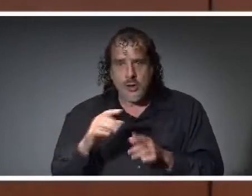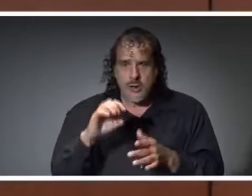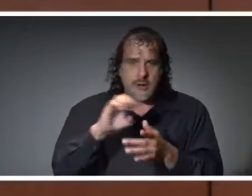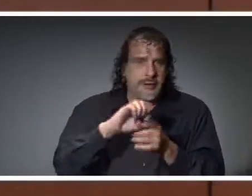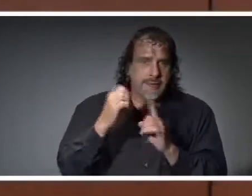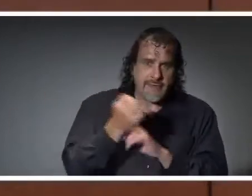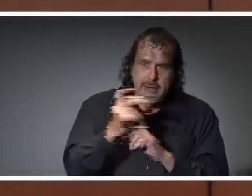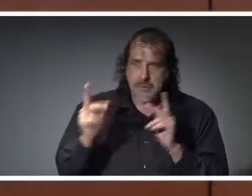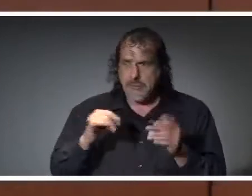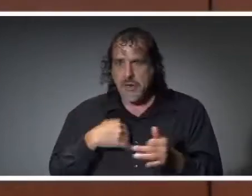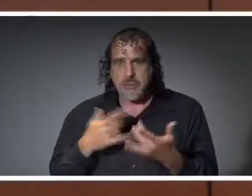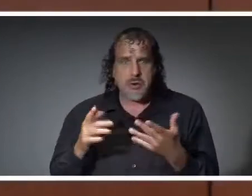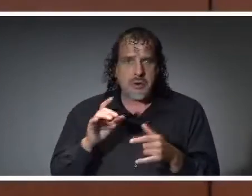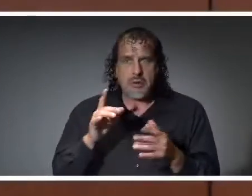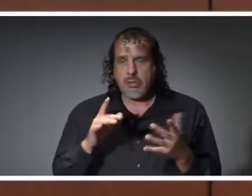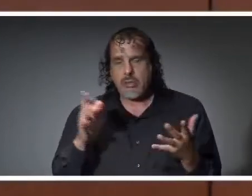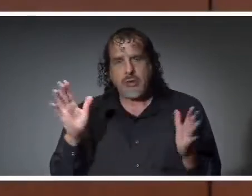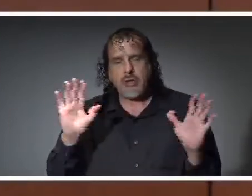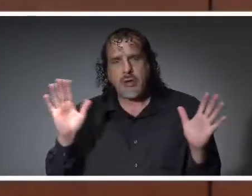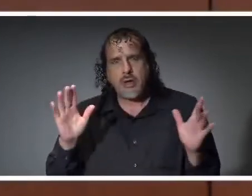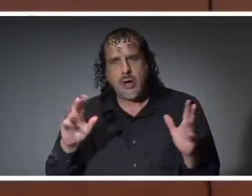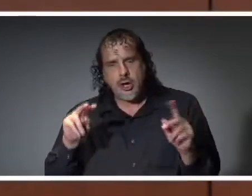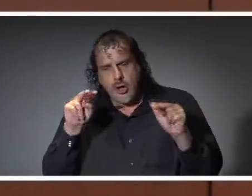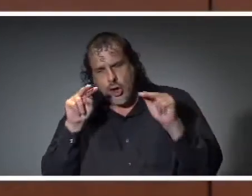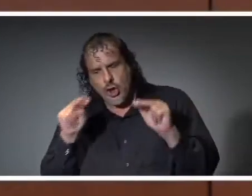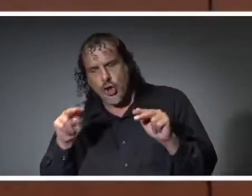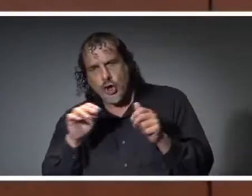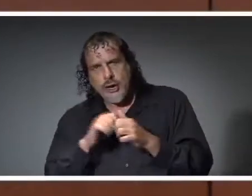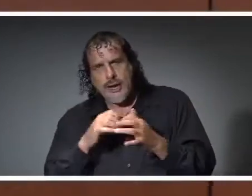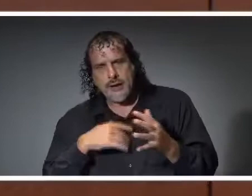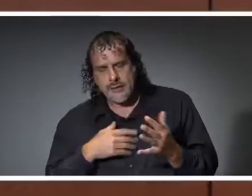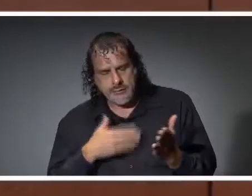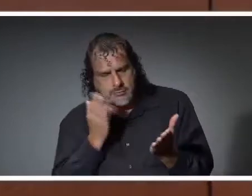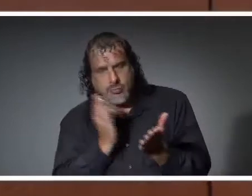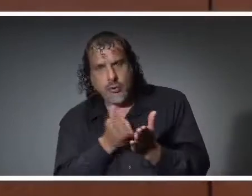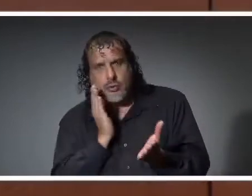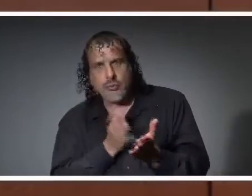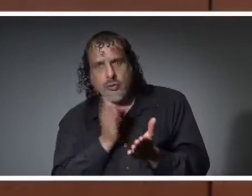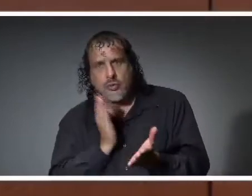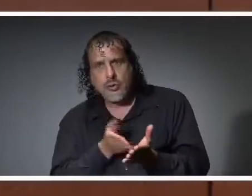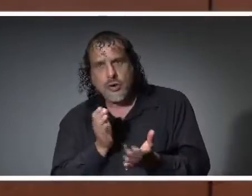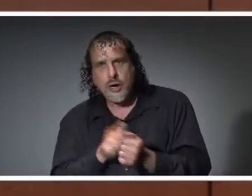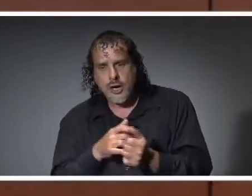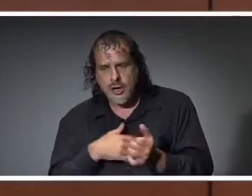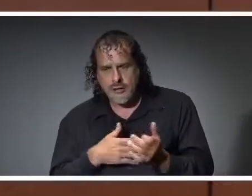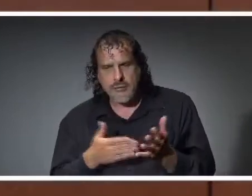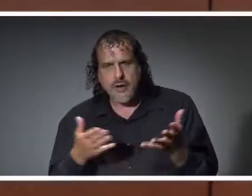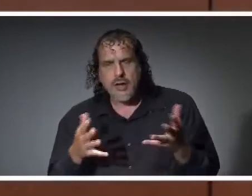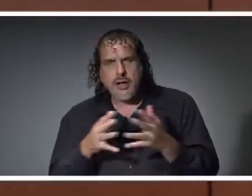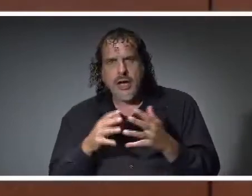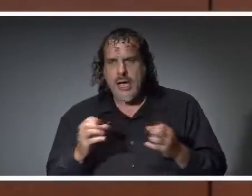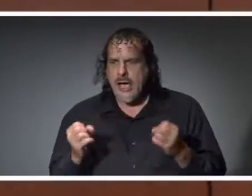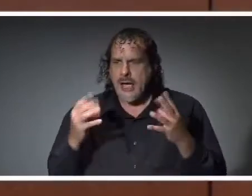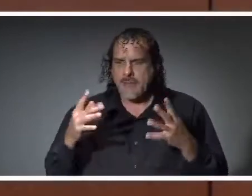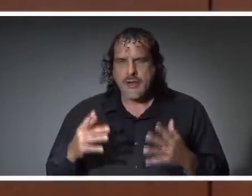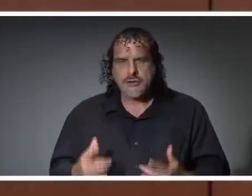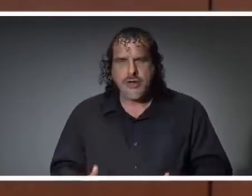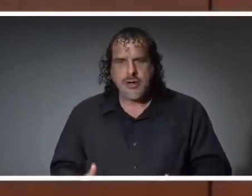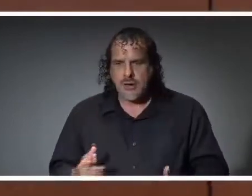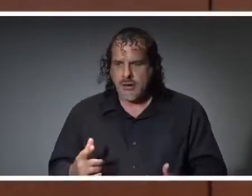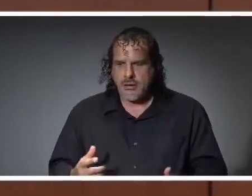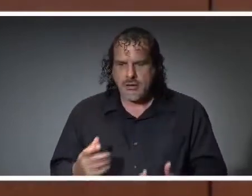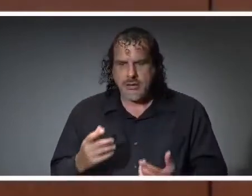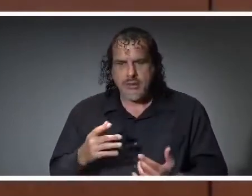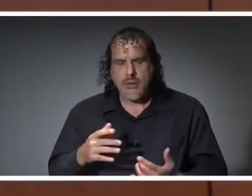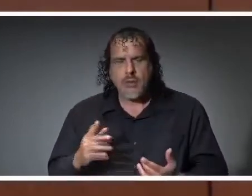environmentalists and activists, all they have to do is look at the documented evidence of the thousands of examples of wildlife that were destroyed as a result